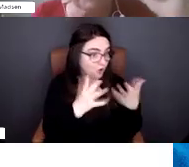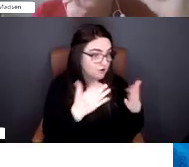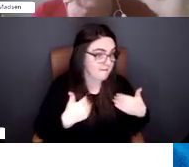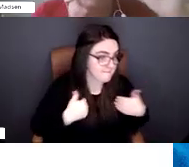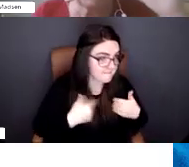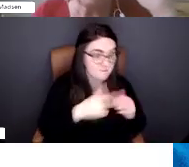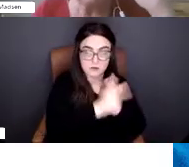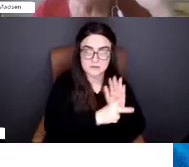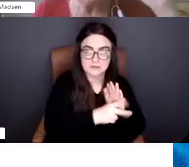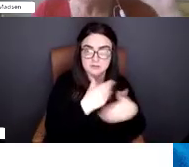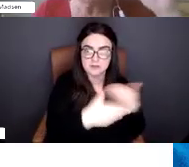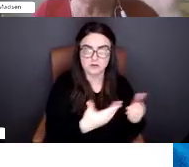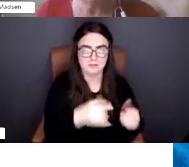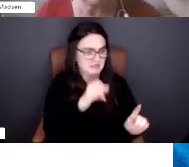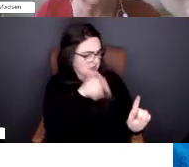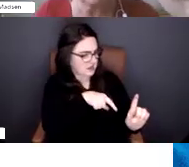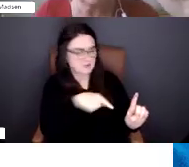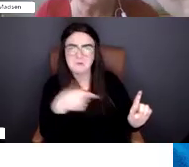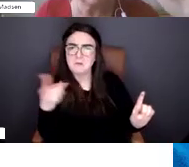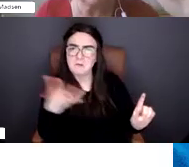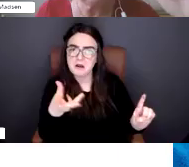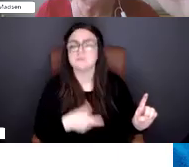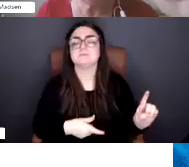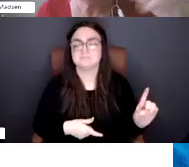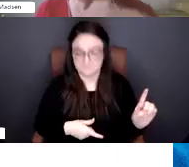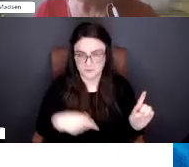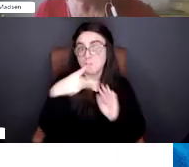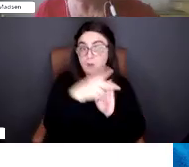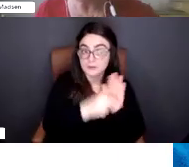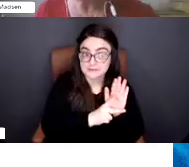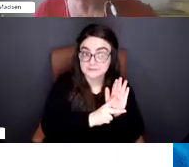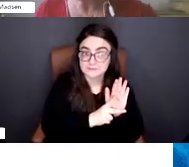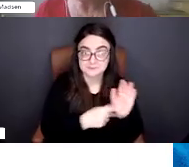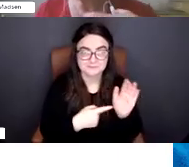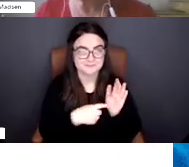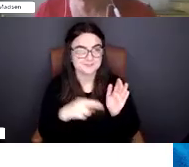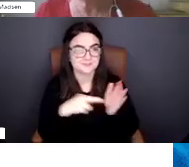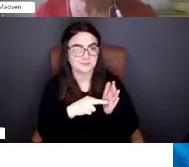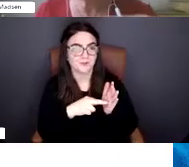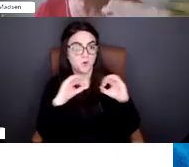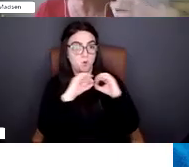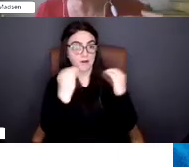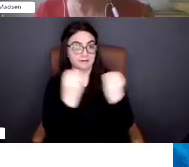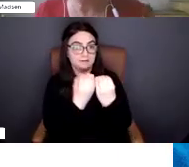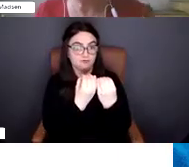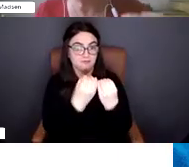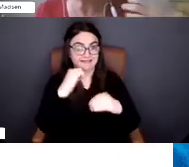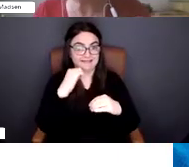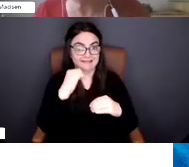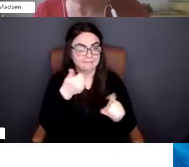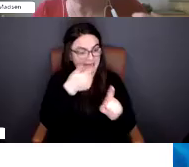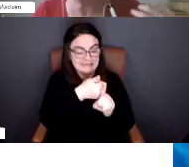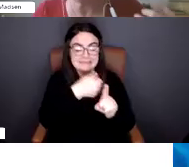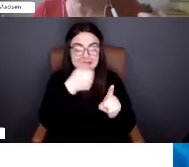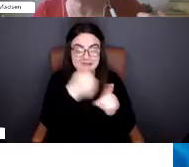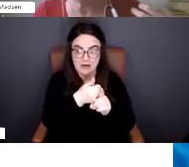procedure? Basically, the policy is a Organizations